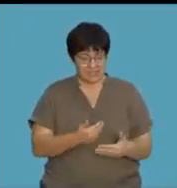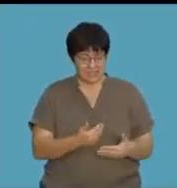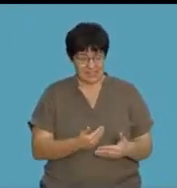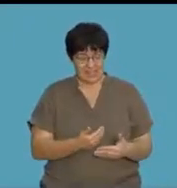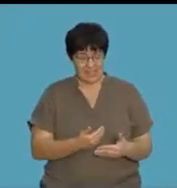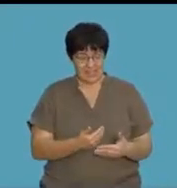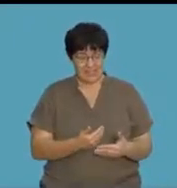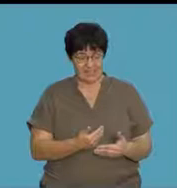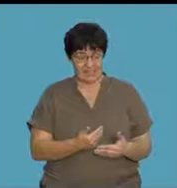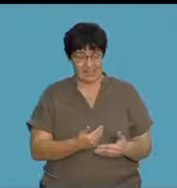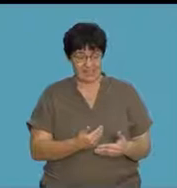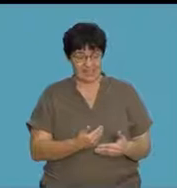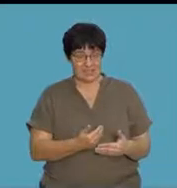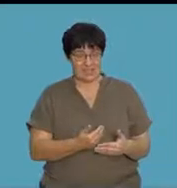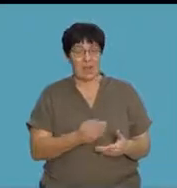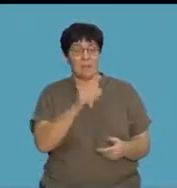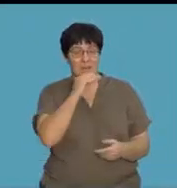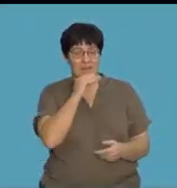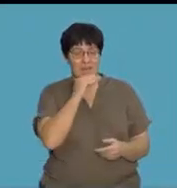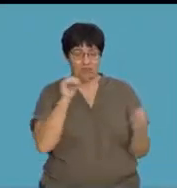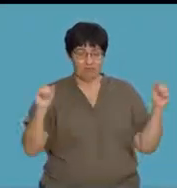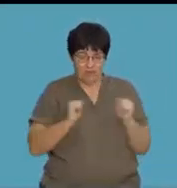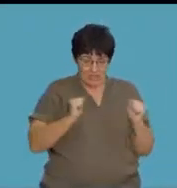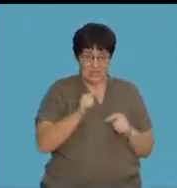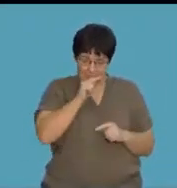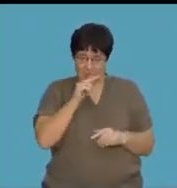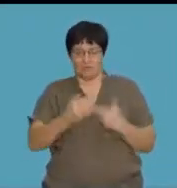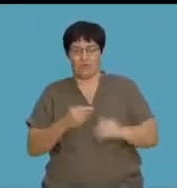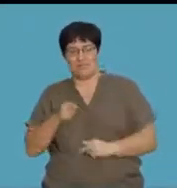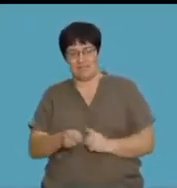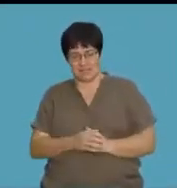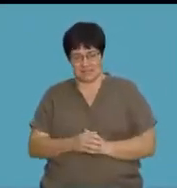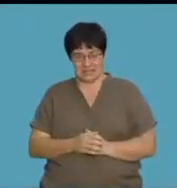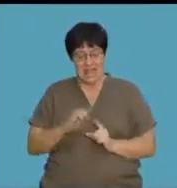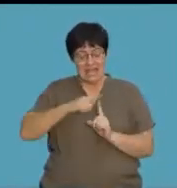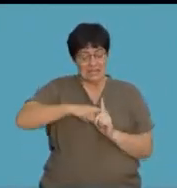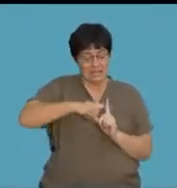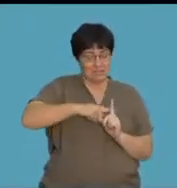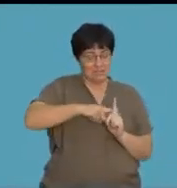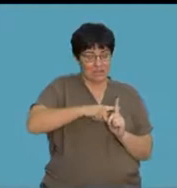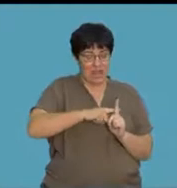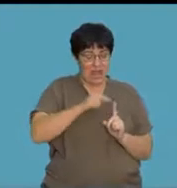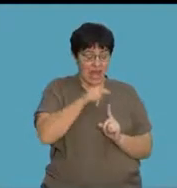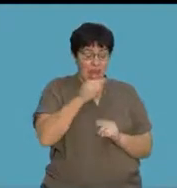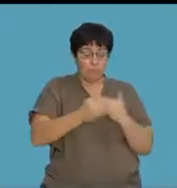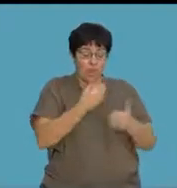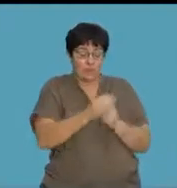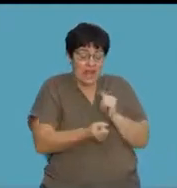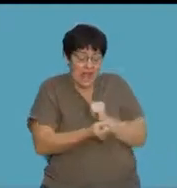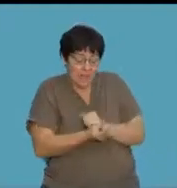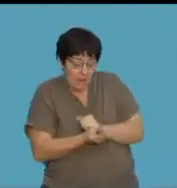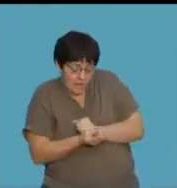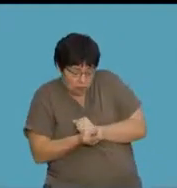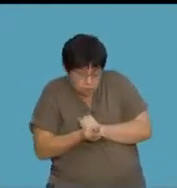So freezing becomes the process, and then the temperature at which that process occurs or that phase